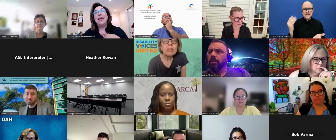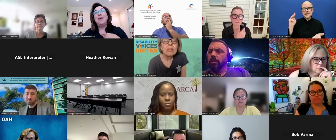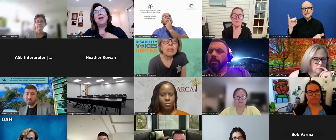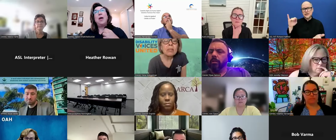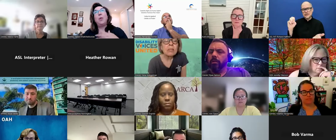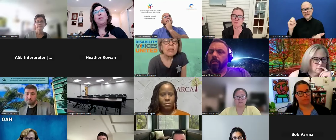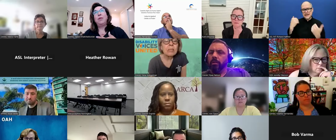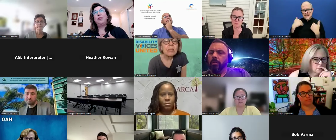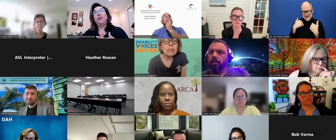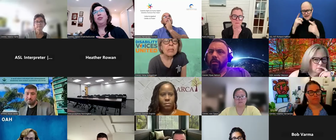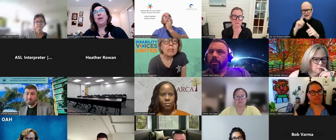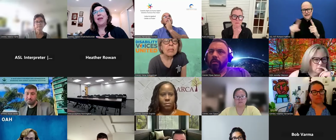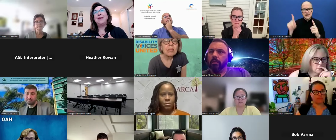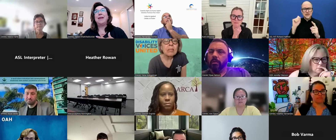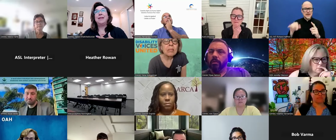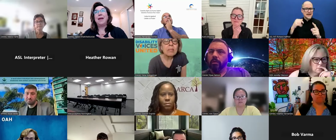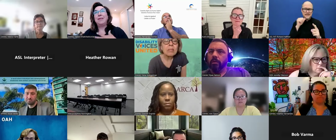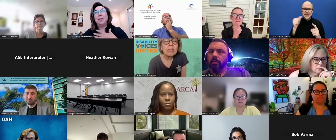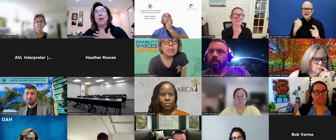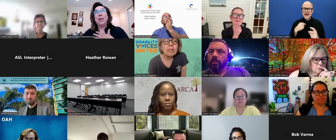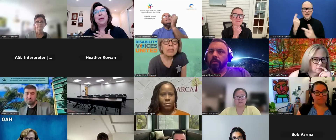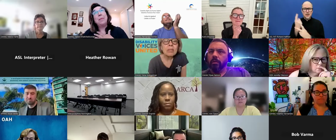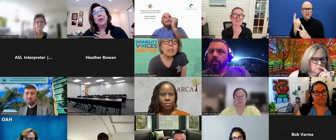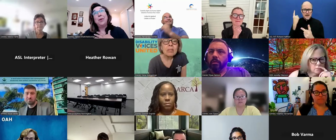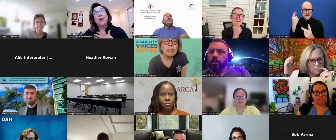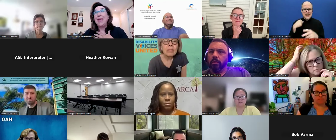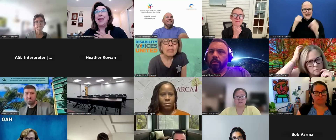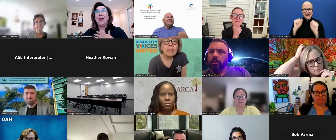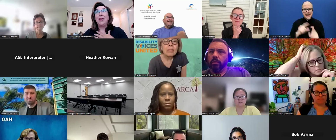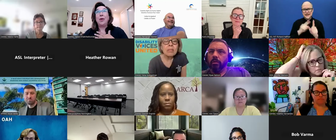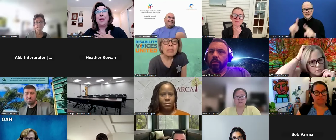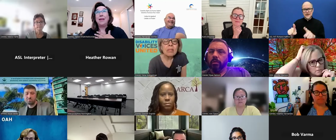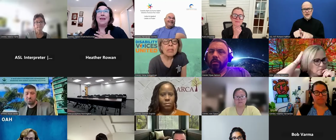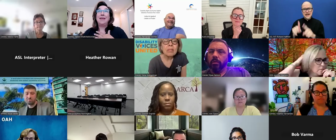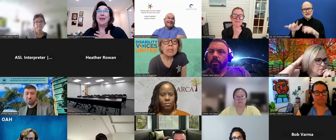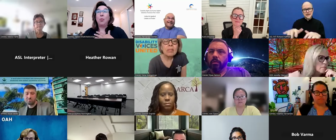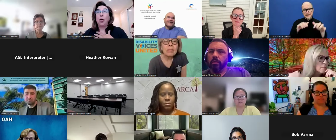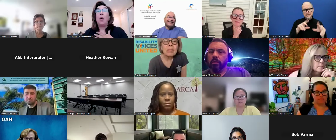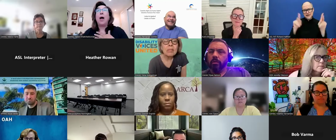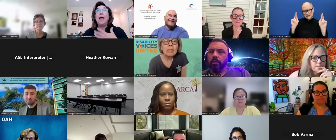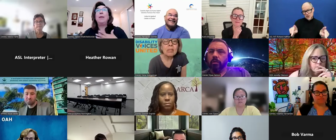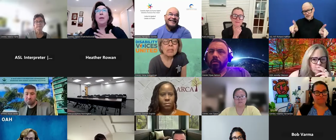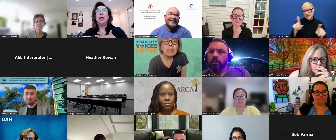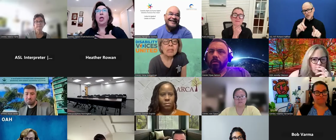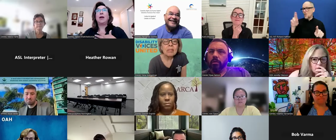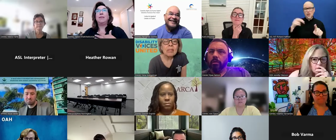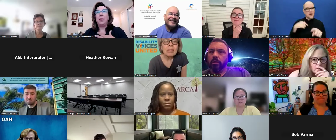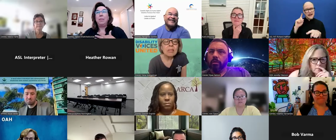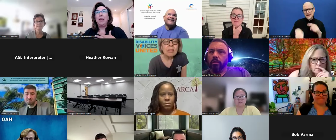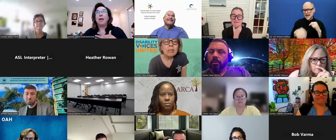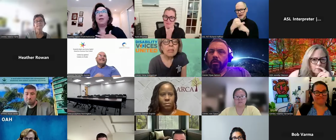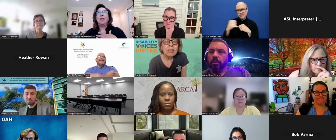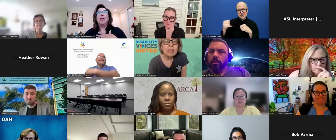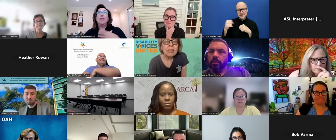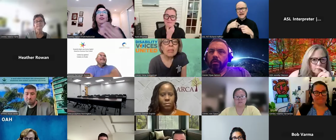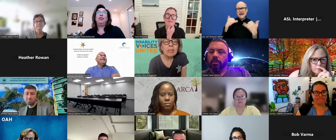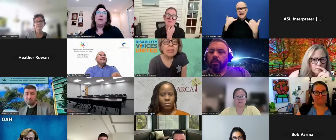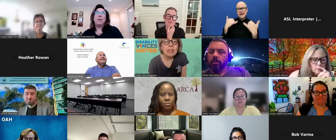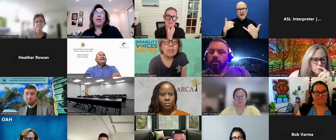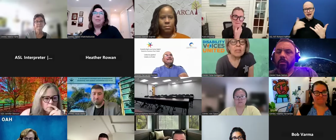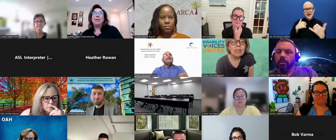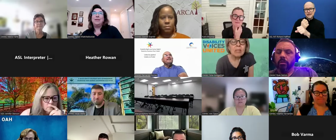then, if I'm not one of those two, can I attend as a public member or I cannot attend anymore? Now I'm locked out because